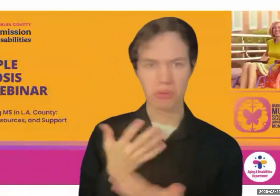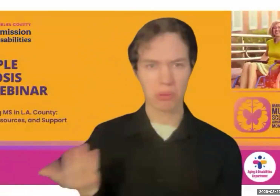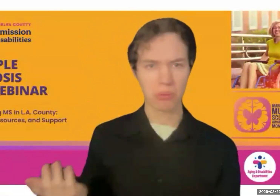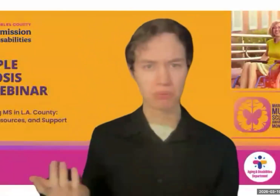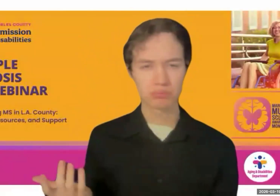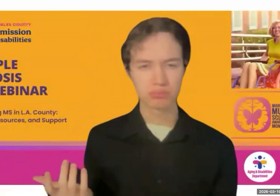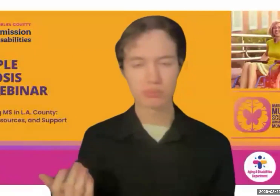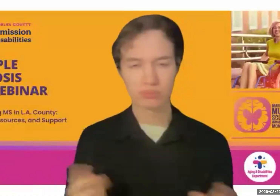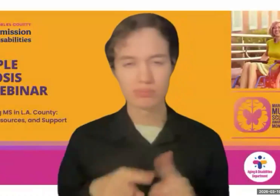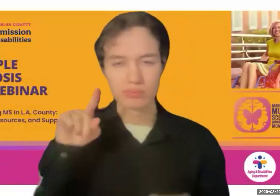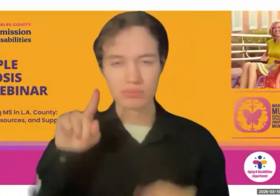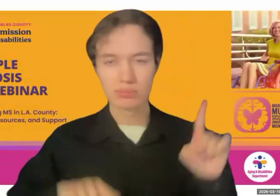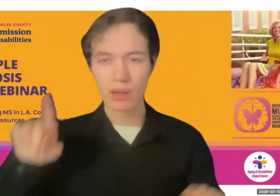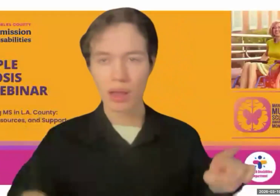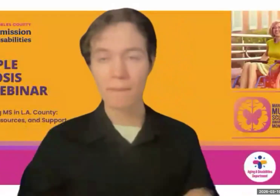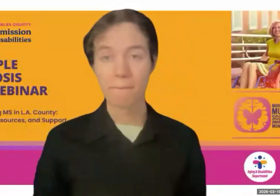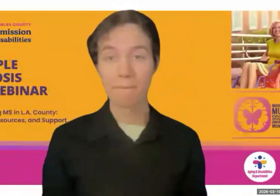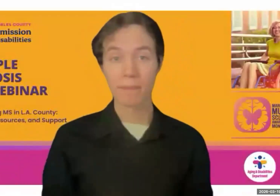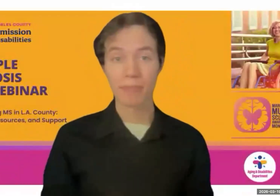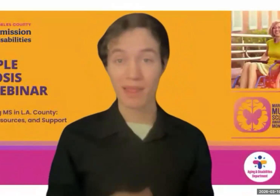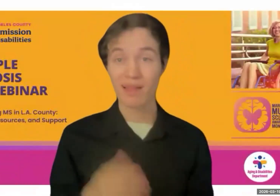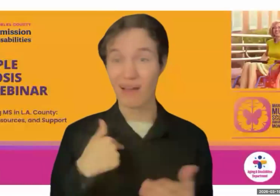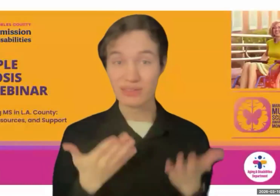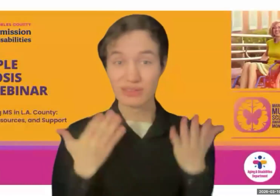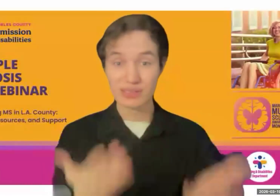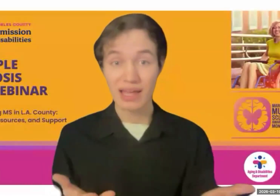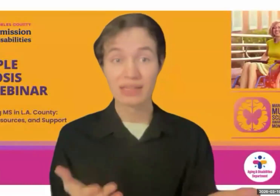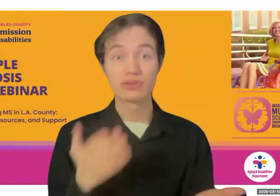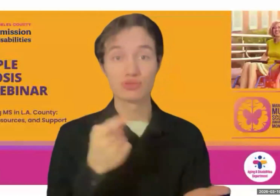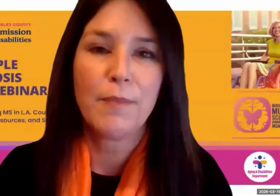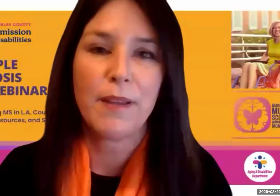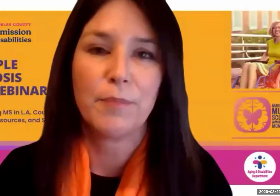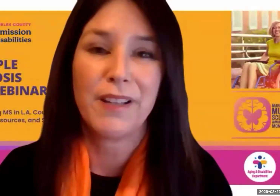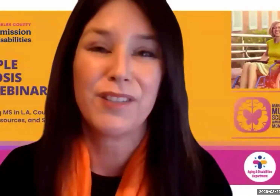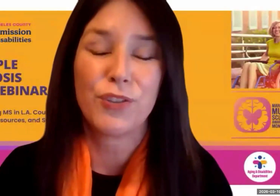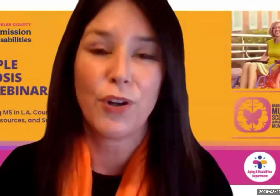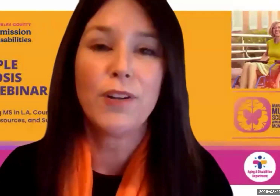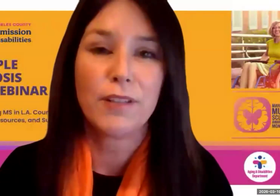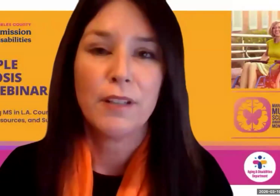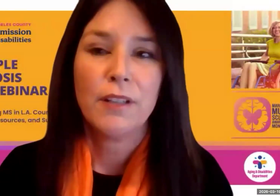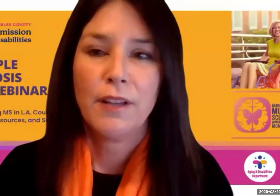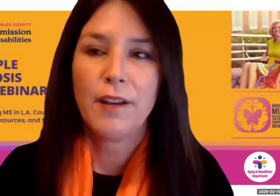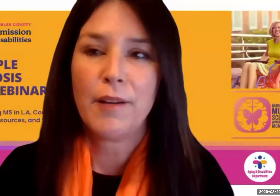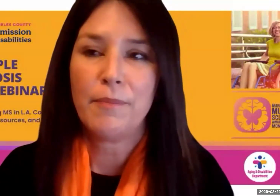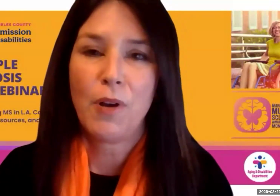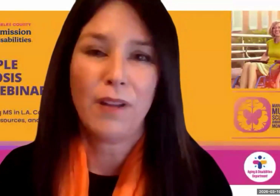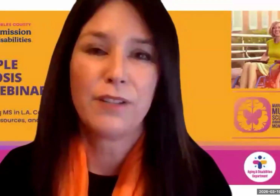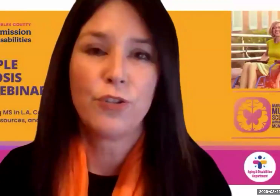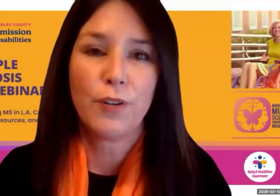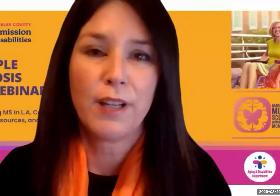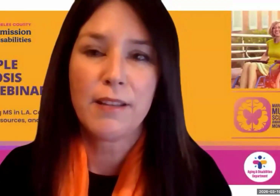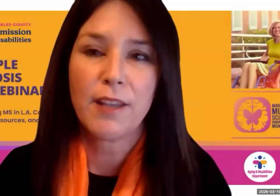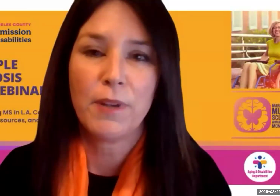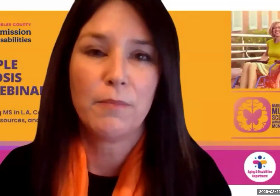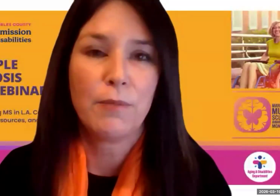who's been newly diagnosed with MS to connect with the MS Society and through our MS Navigator program as a place to start on